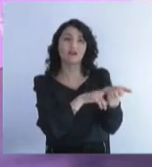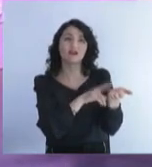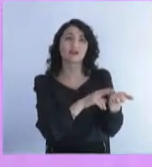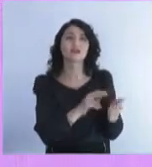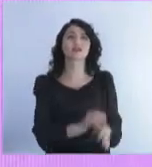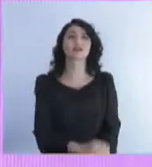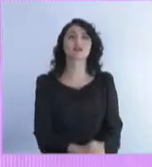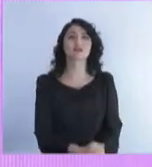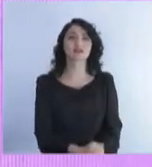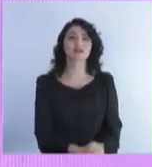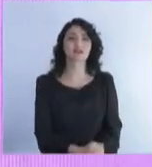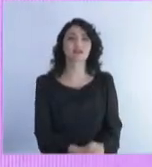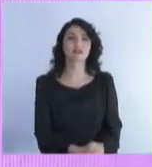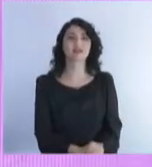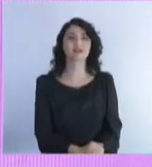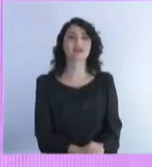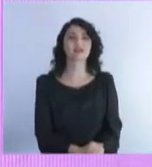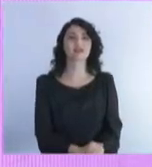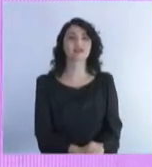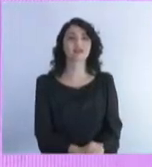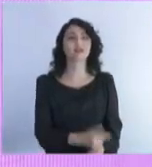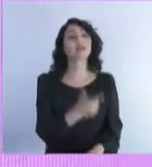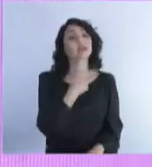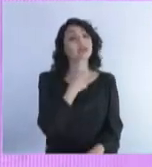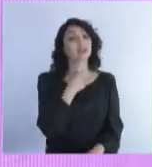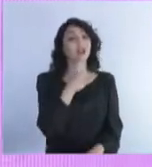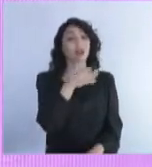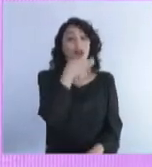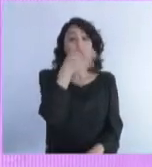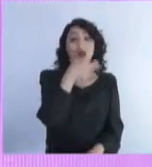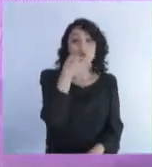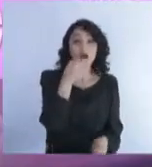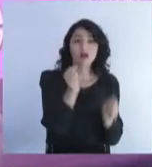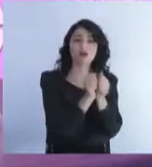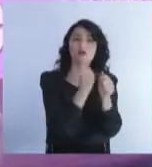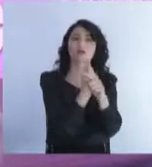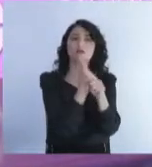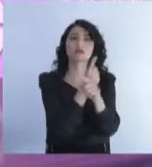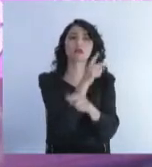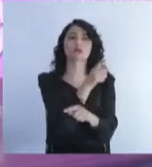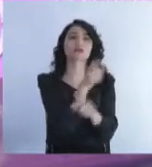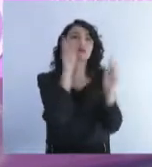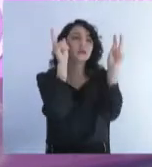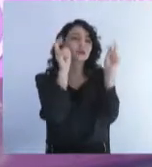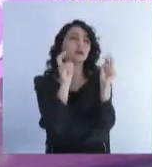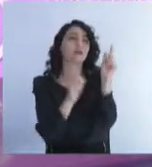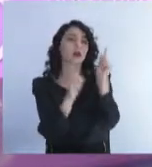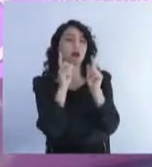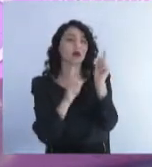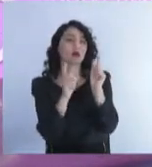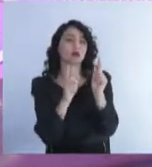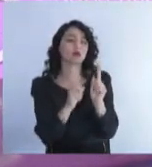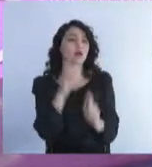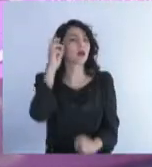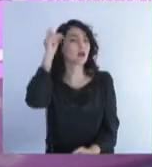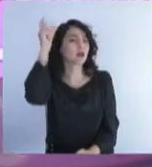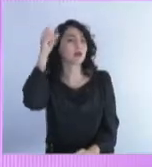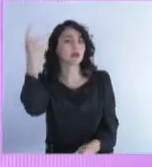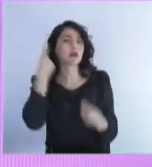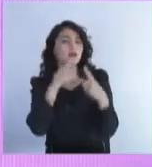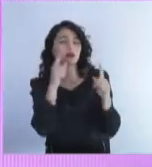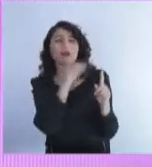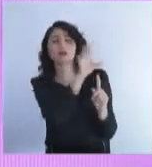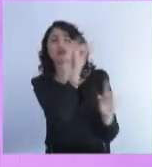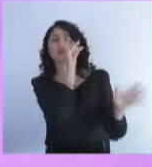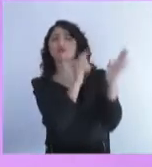we really thank you for that. I would like to talk with you about some ideas that appear during your presentation.